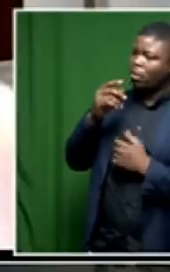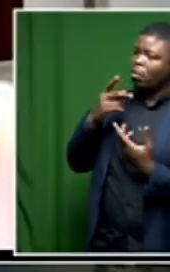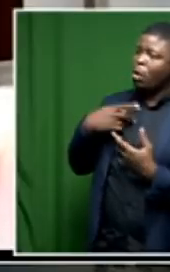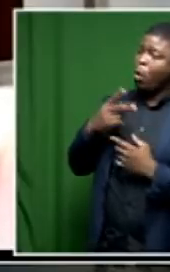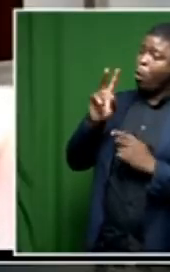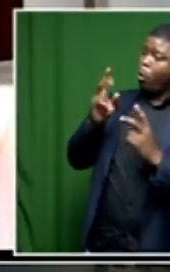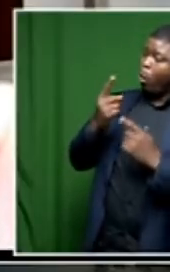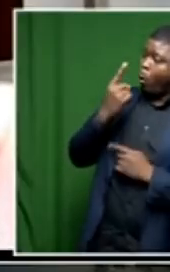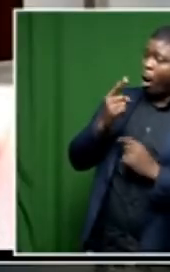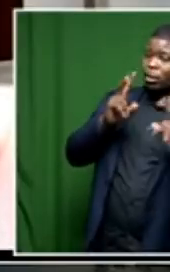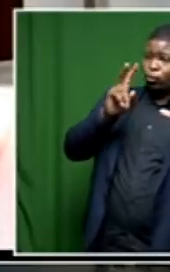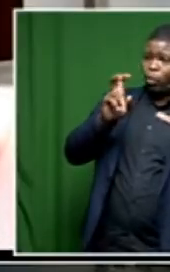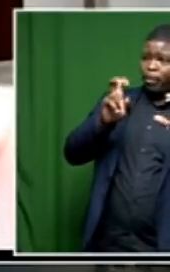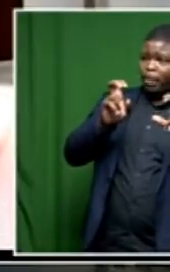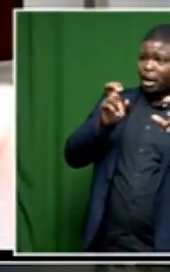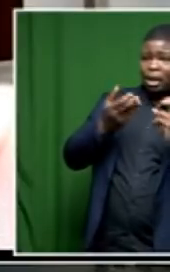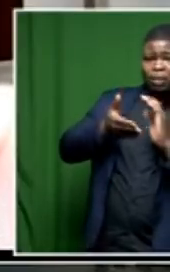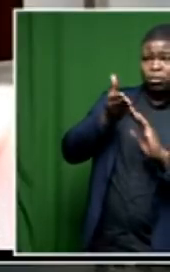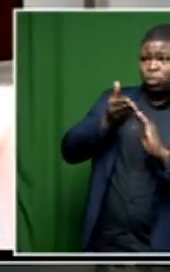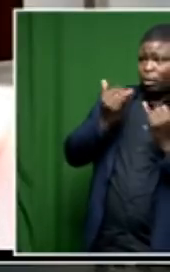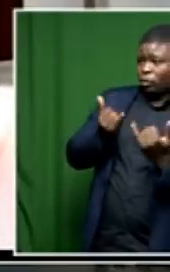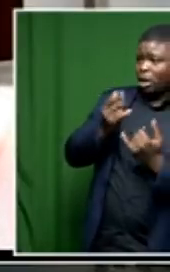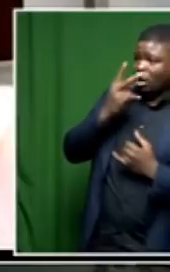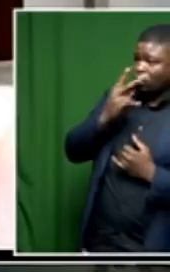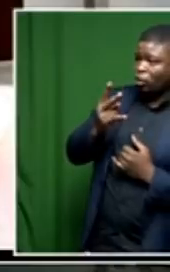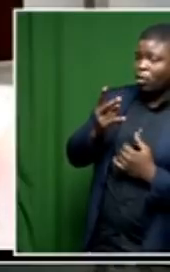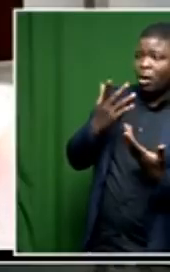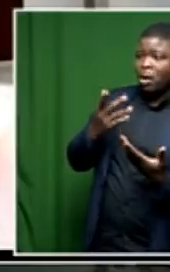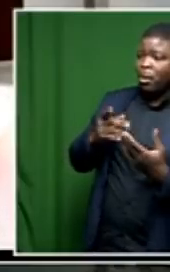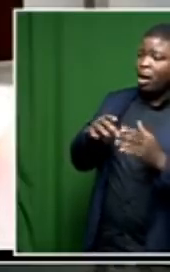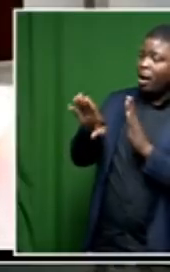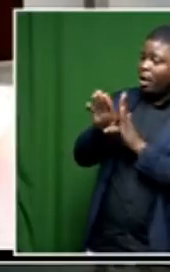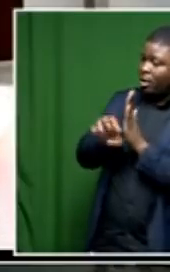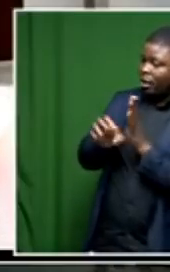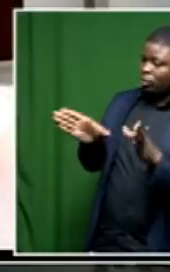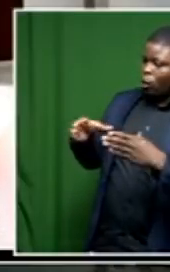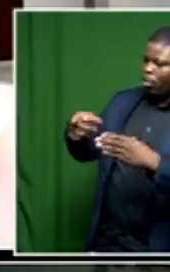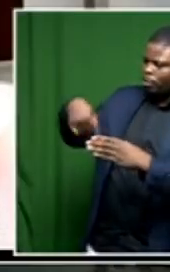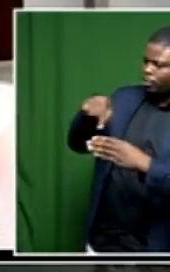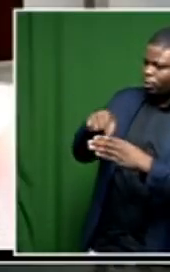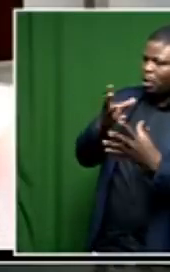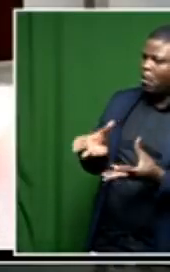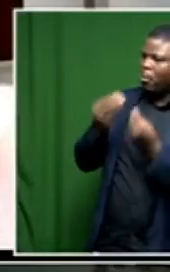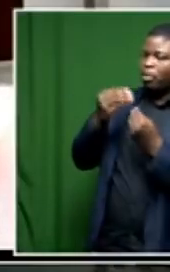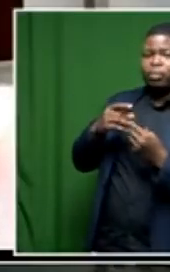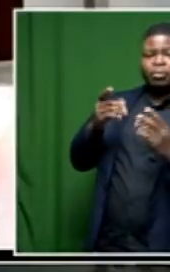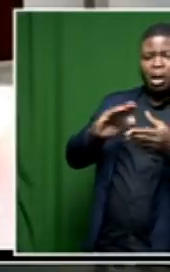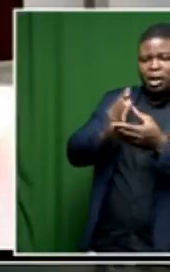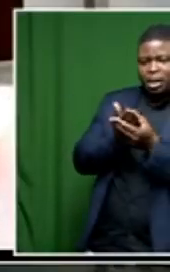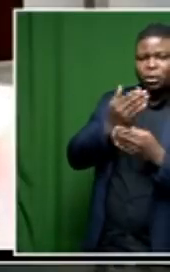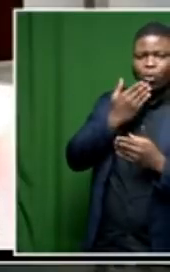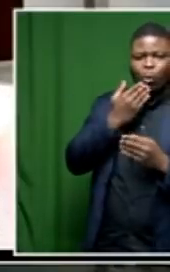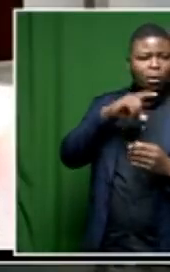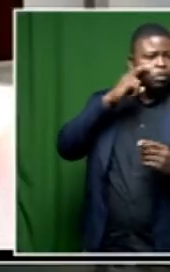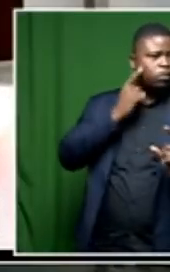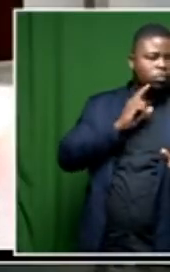this morning speaks specifically to what was found by the Ethics Committee in the case of Dr. Zweli Mkhize, and